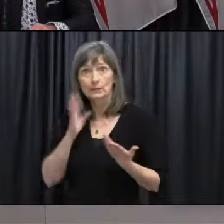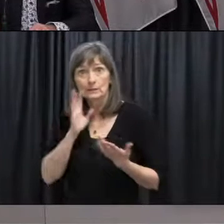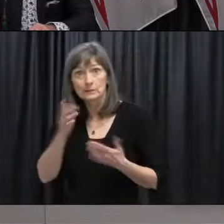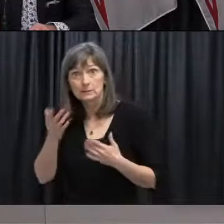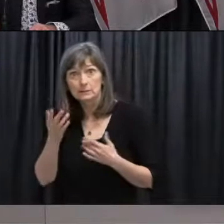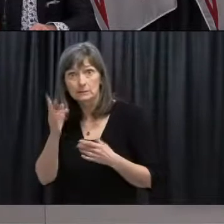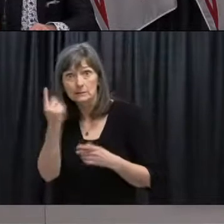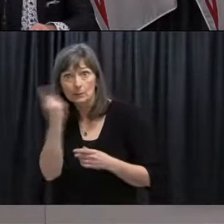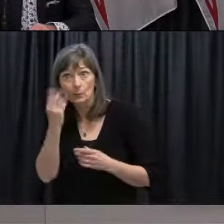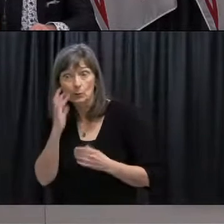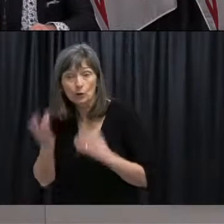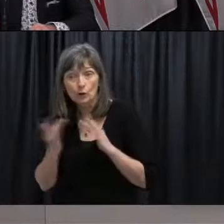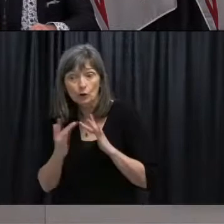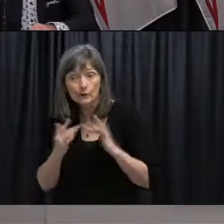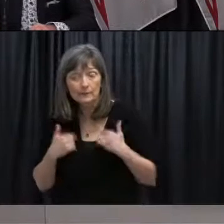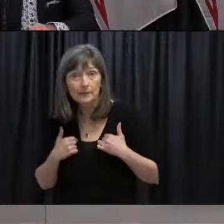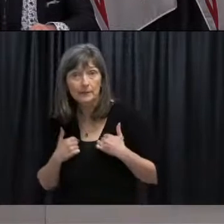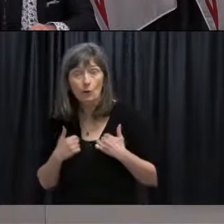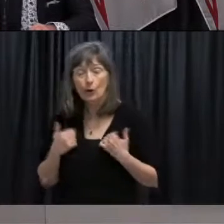delineate everyone?